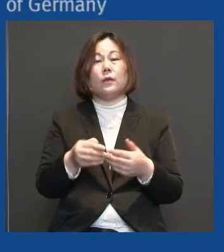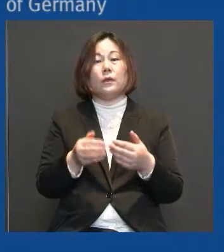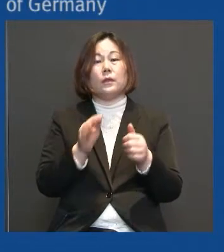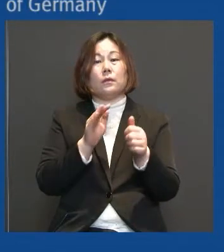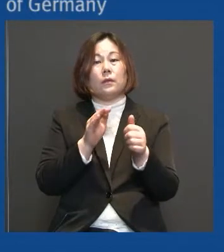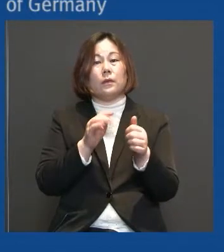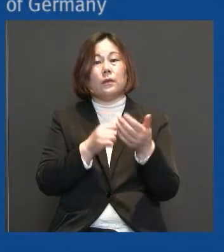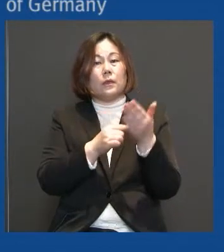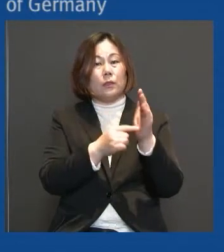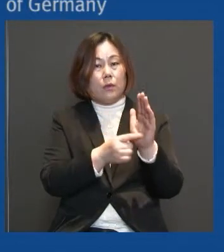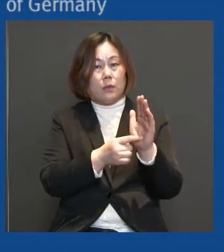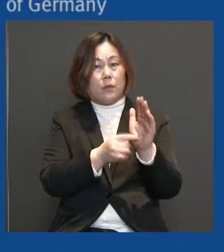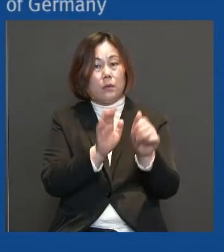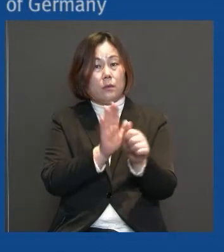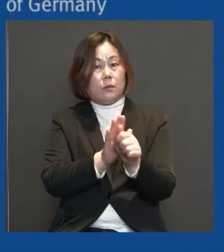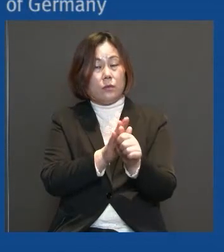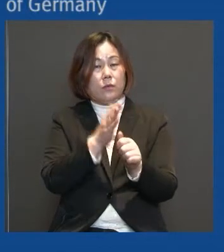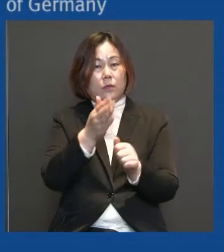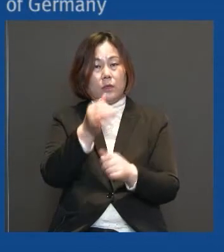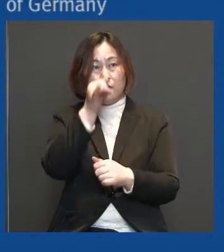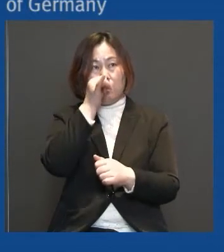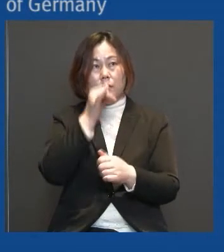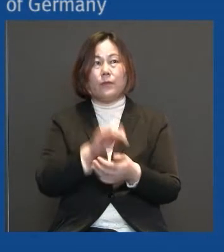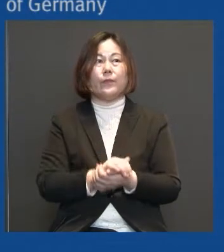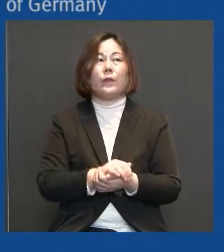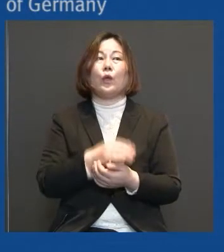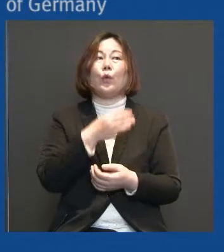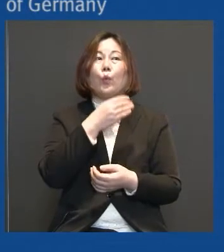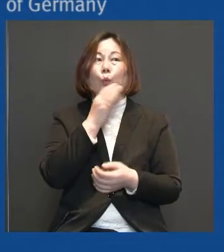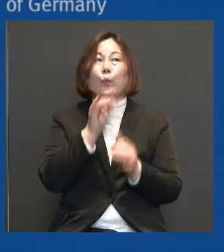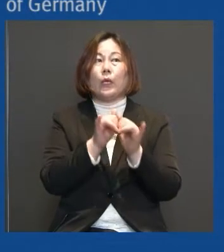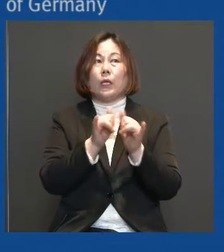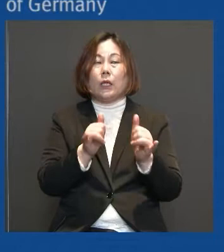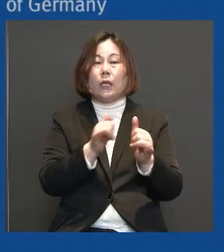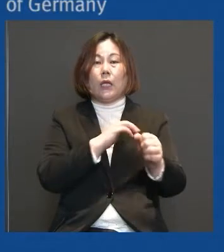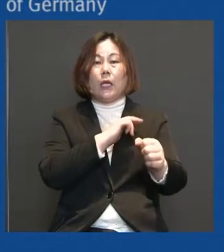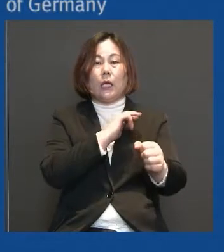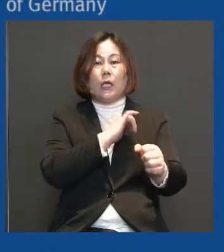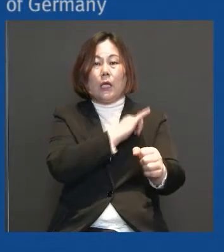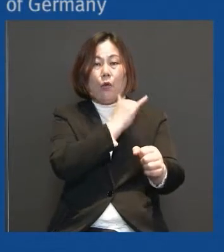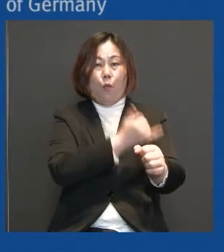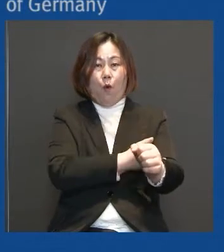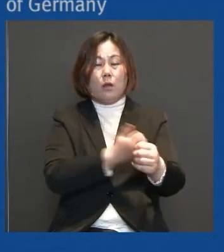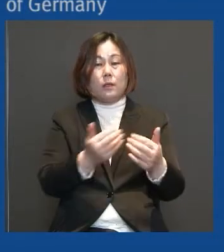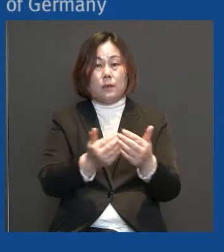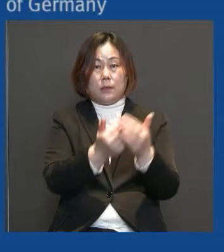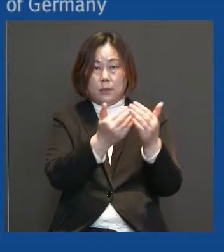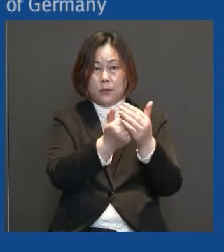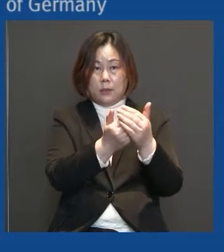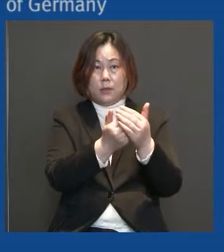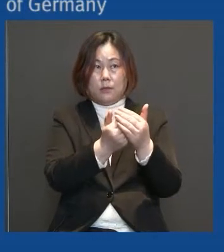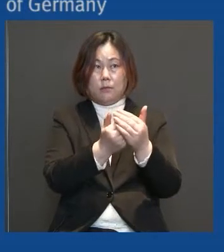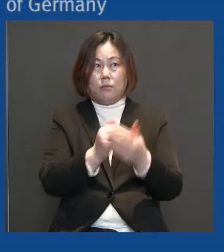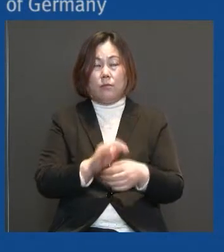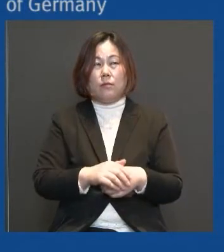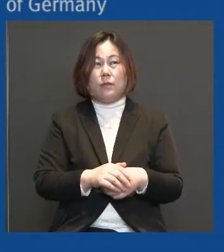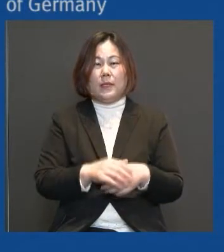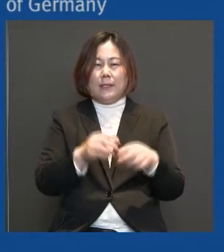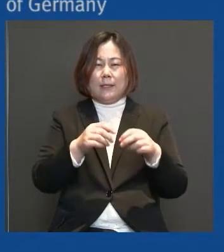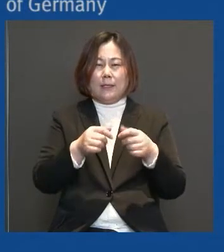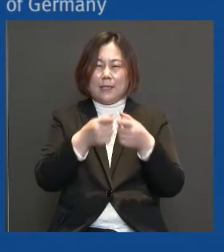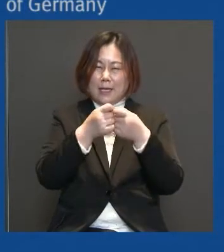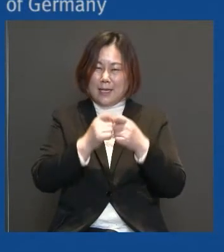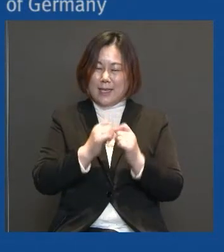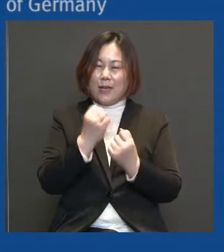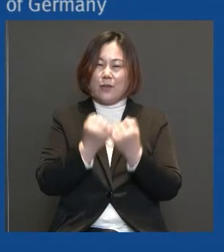human rights and protection of elderly people. I don't really want to elaborate on this one. Just want to say that though the open-ended